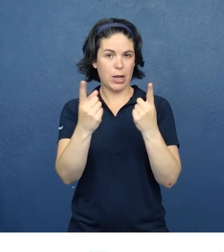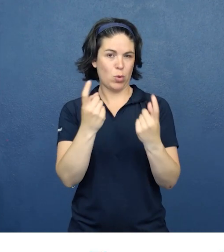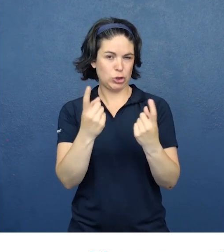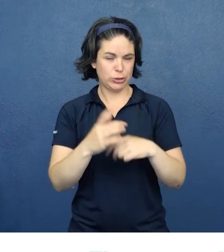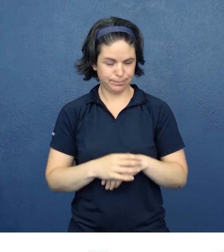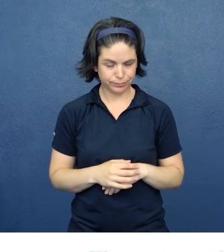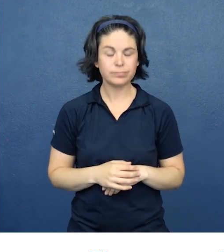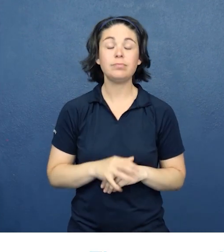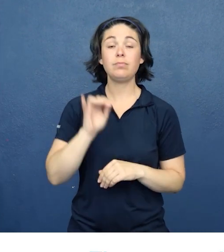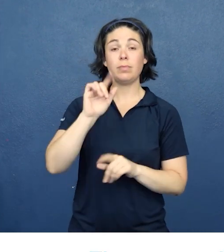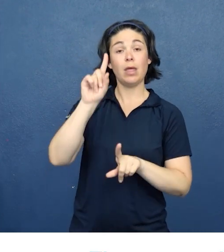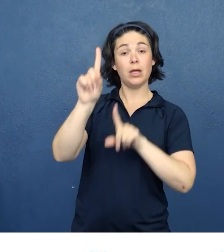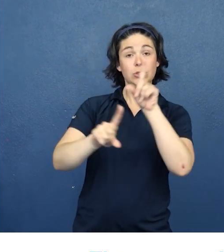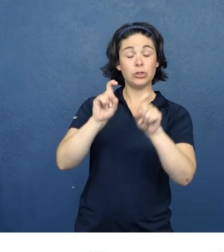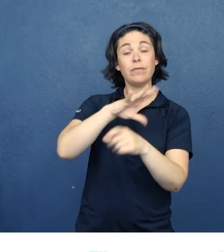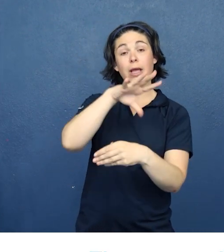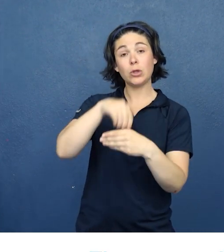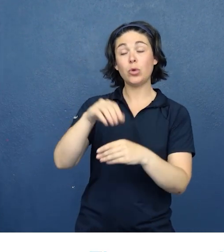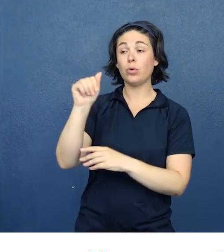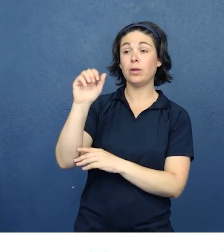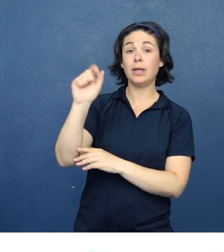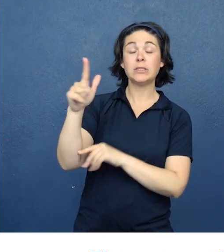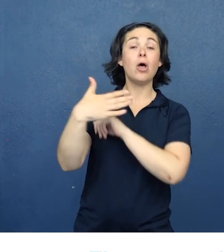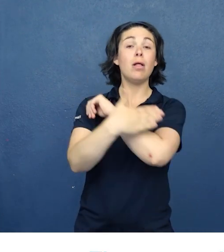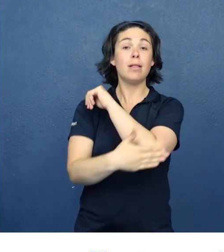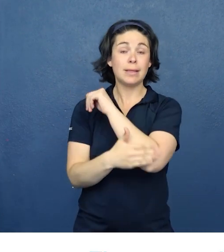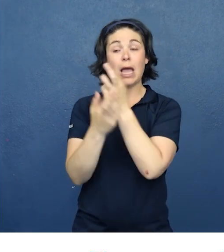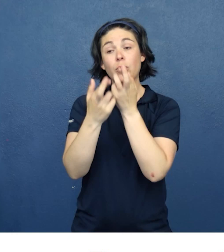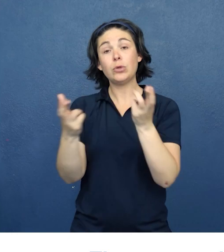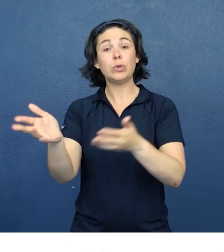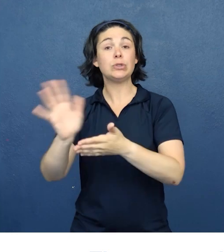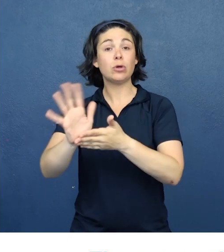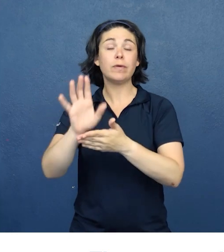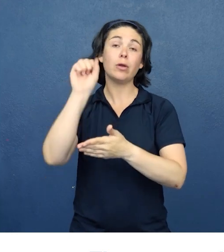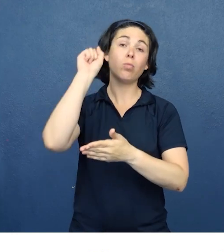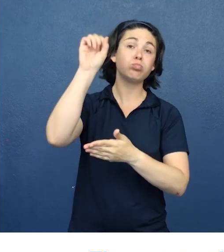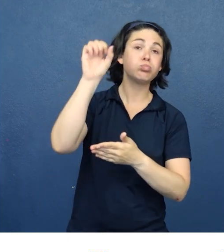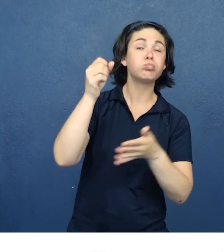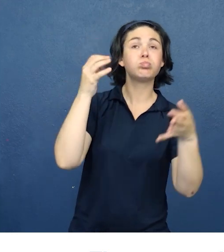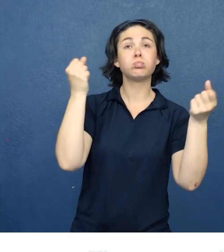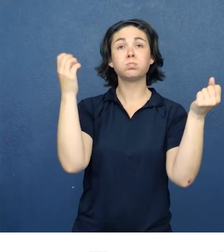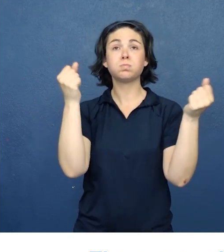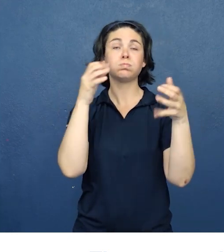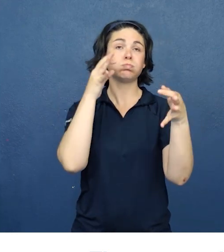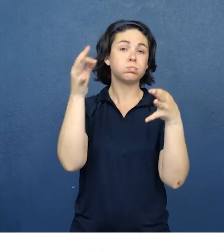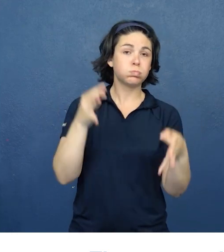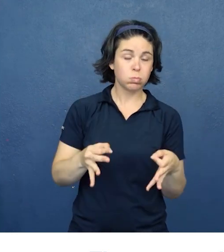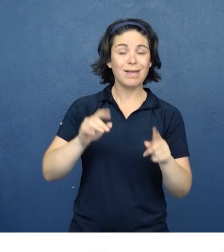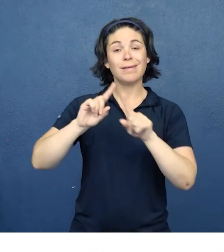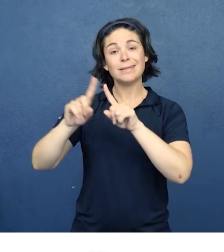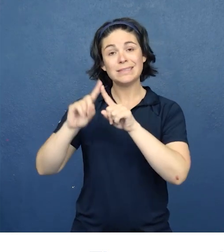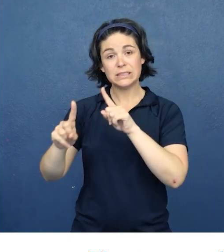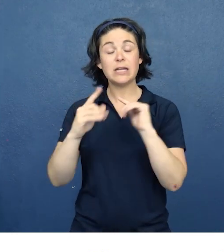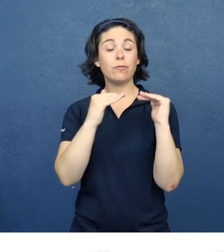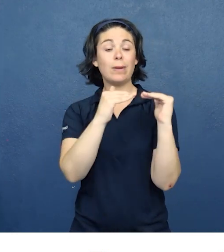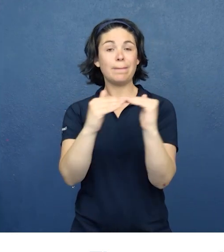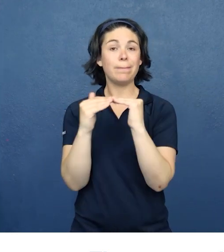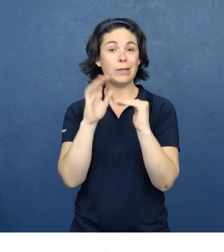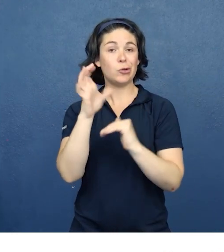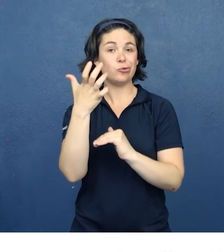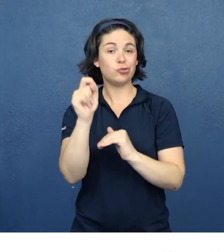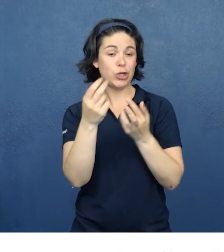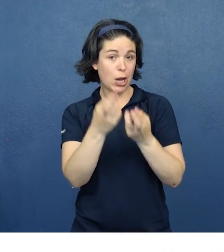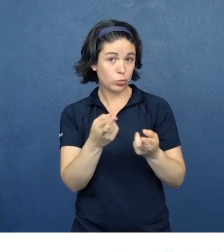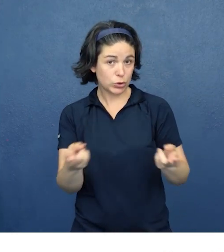The survey also included an ASL County Resources video that includes the Take My Hand Live peer chat